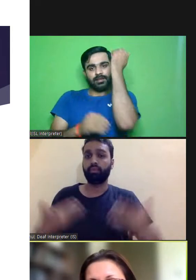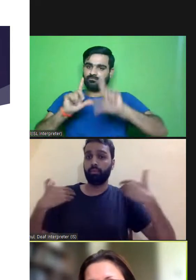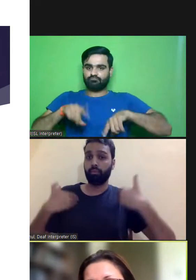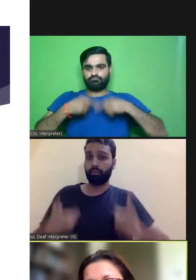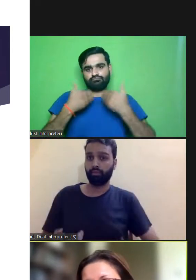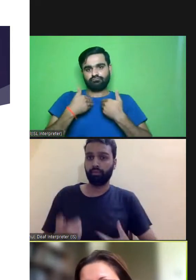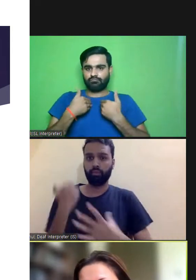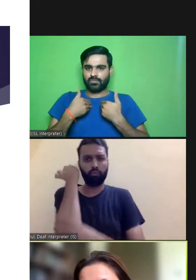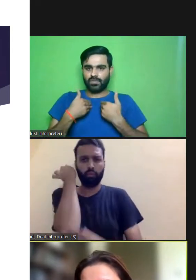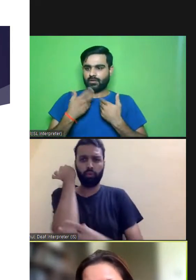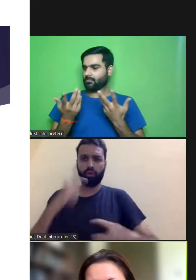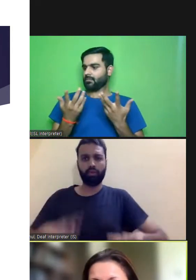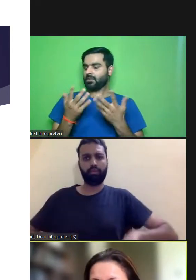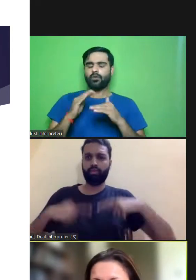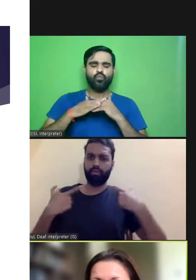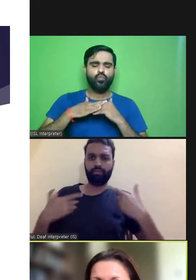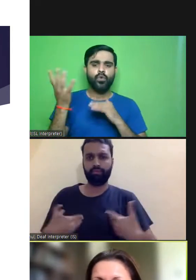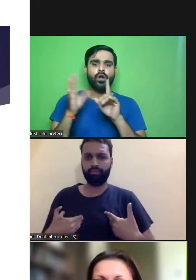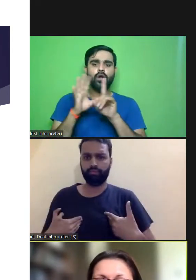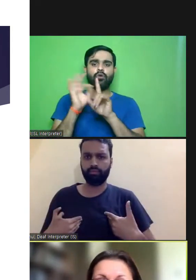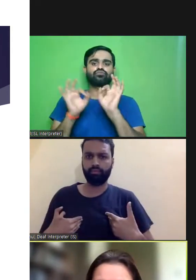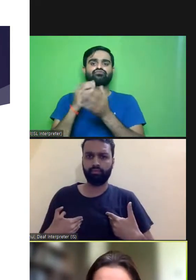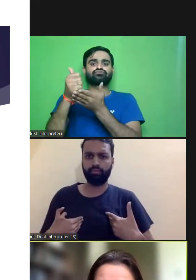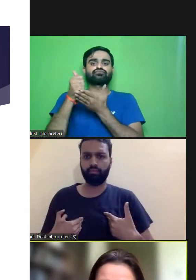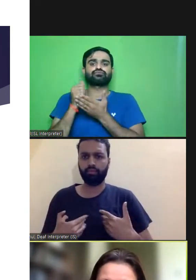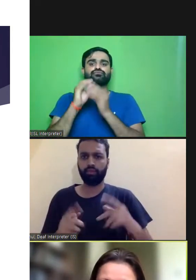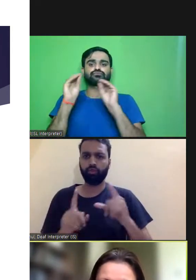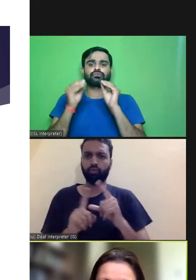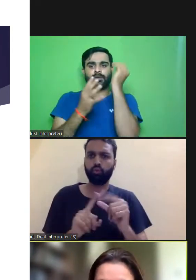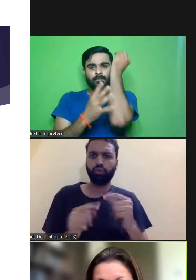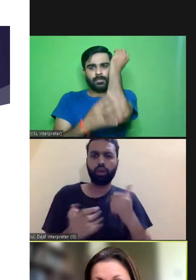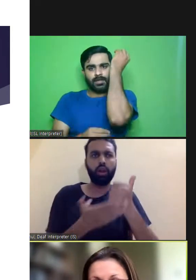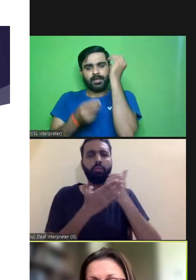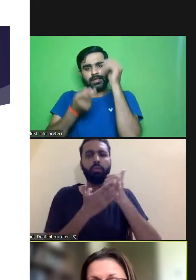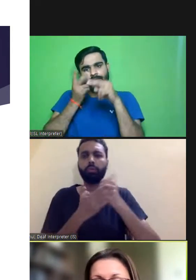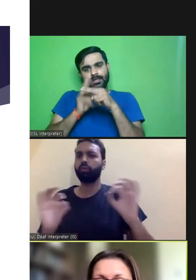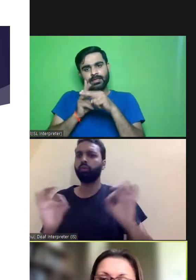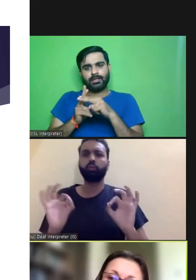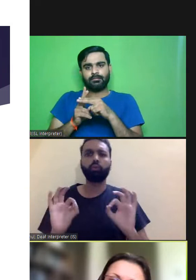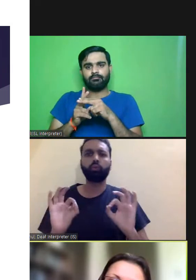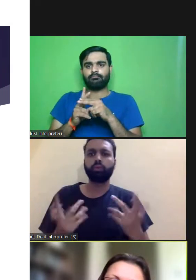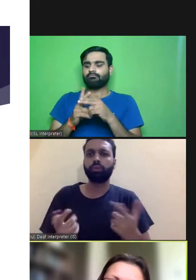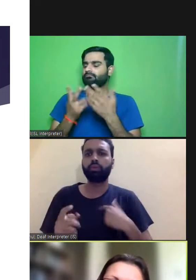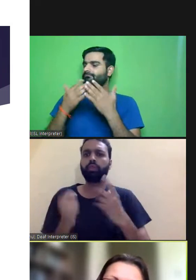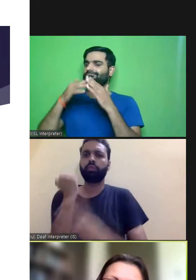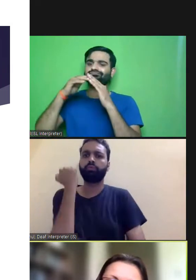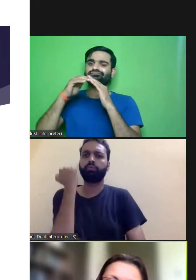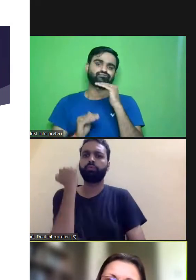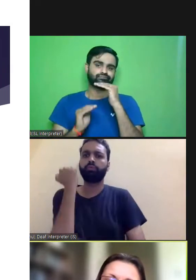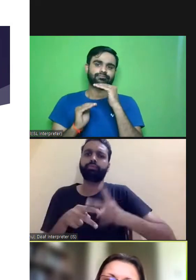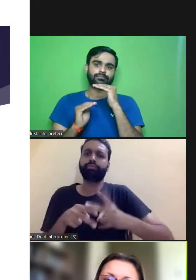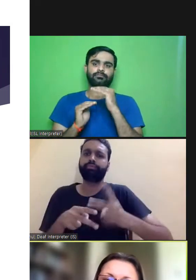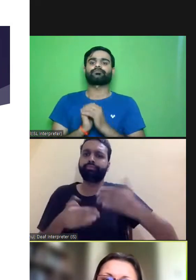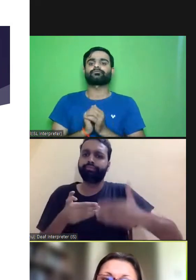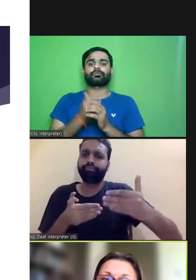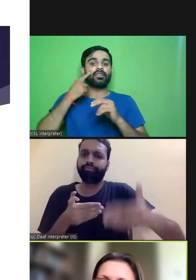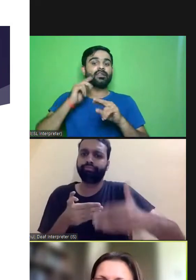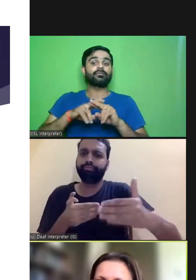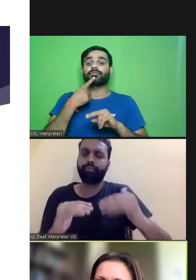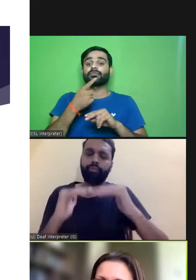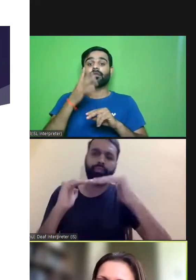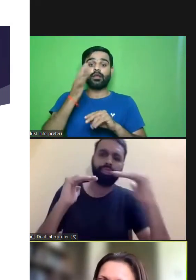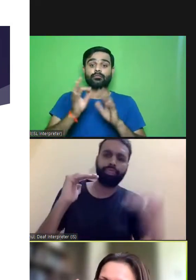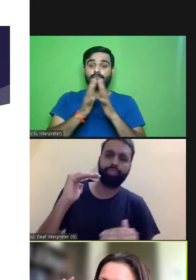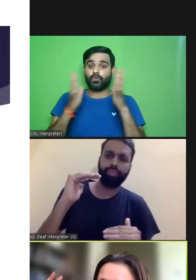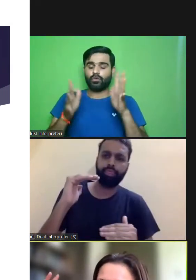not deprived anymore in access to health, my poverty levels are lower than the previous one. So it's really important to